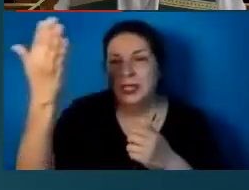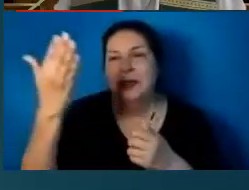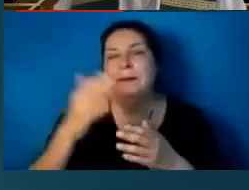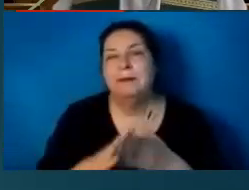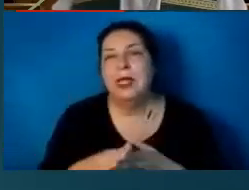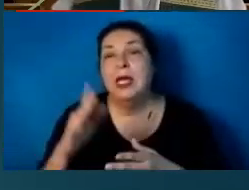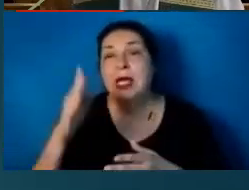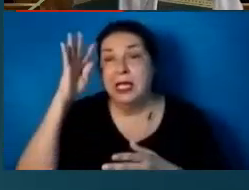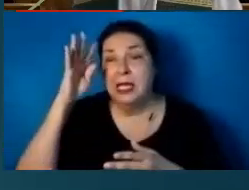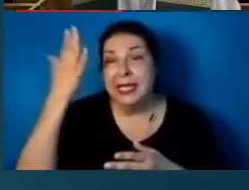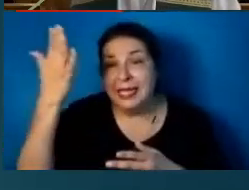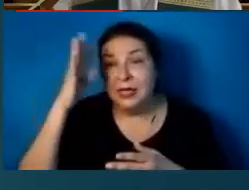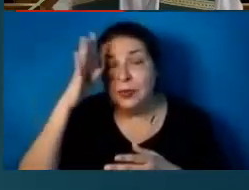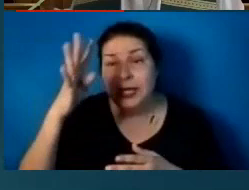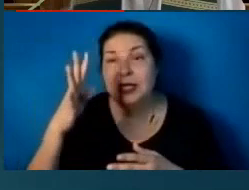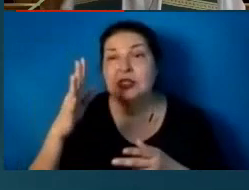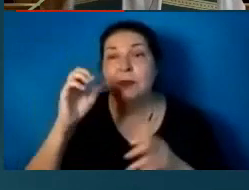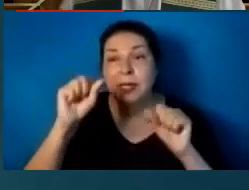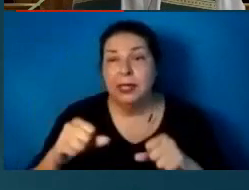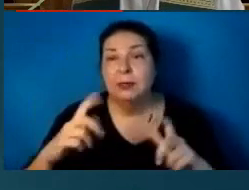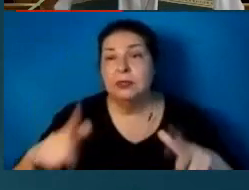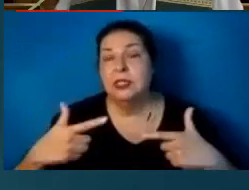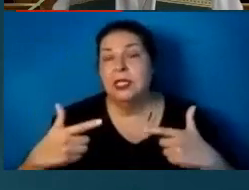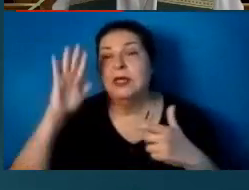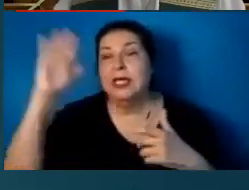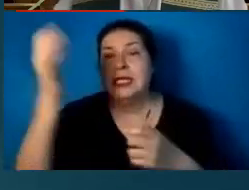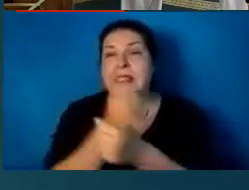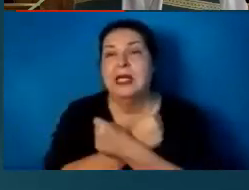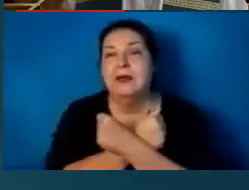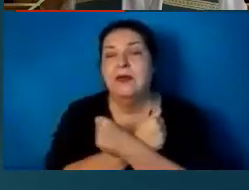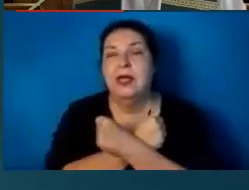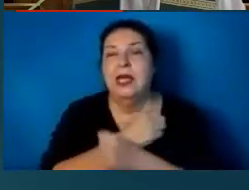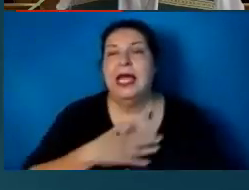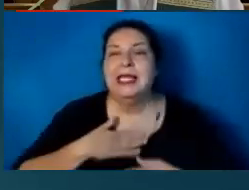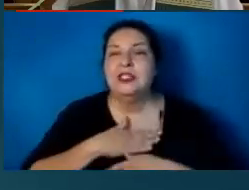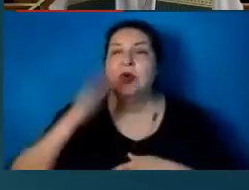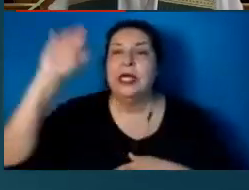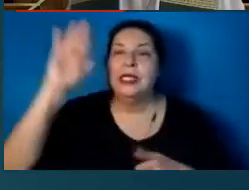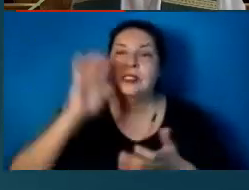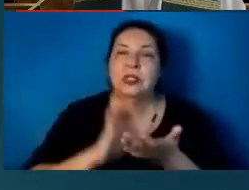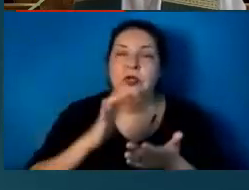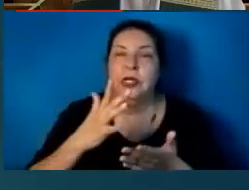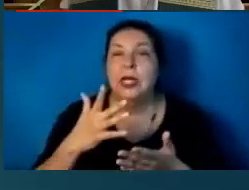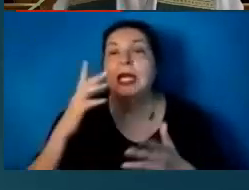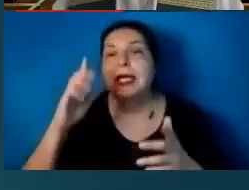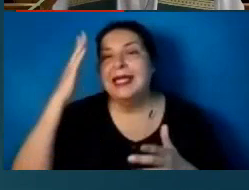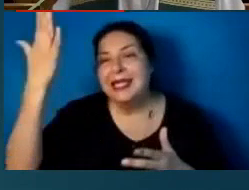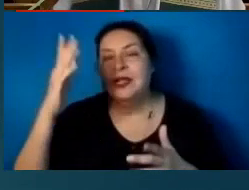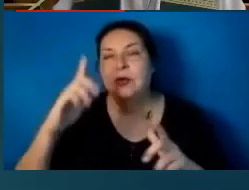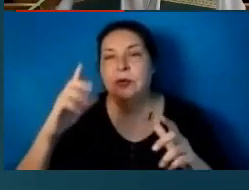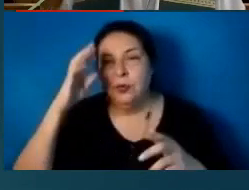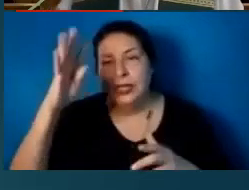his love and bask in his glory. He created you and I to live in thanksgiving and